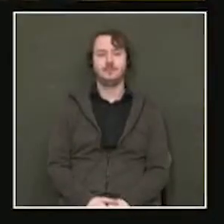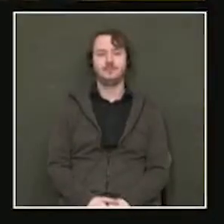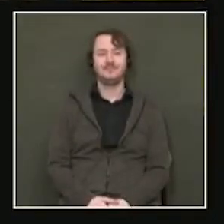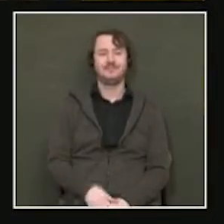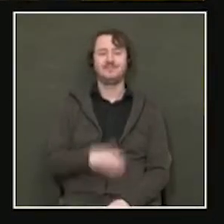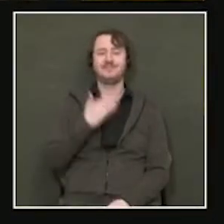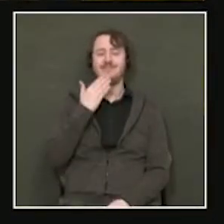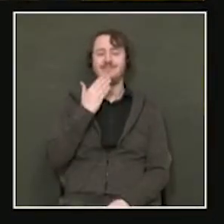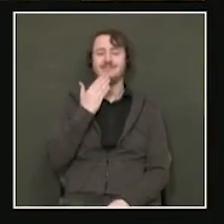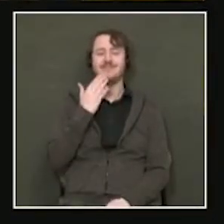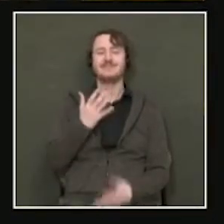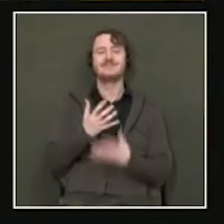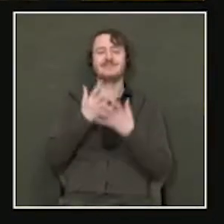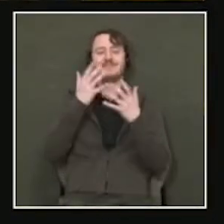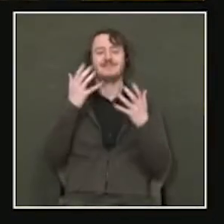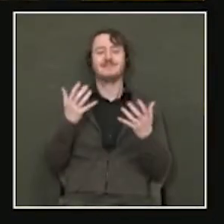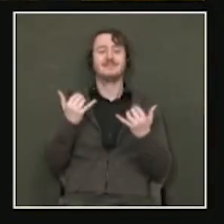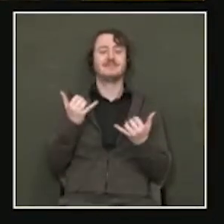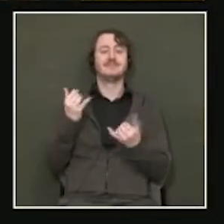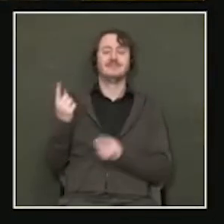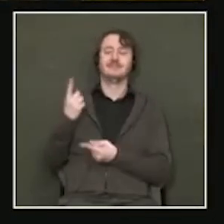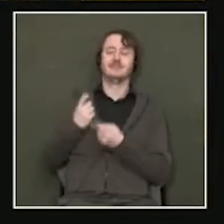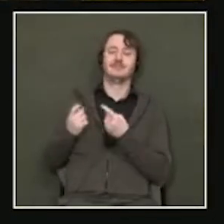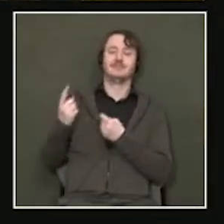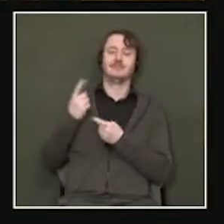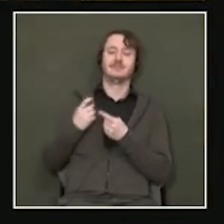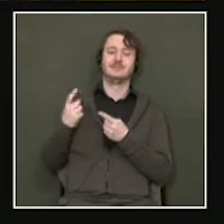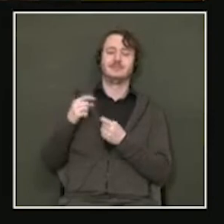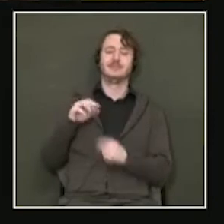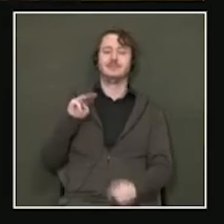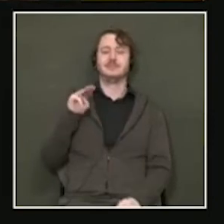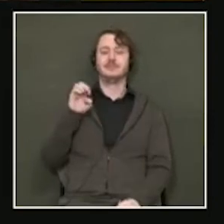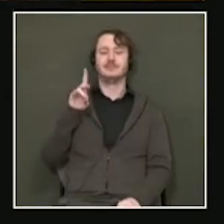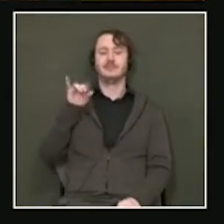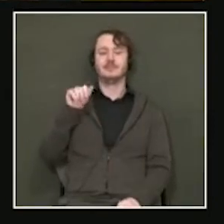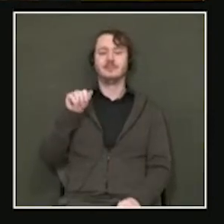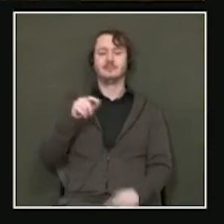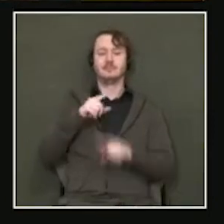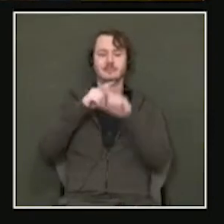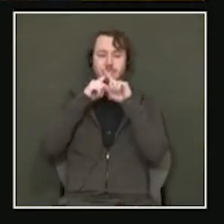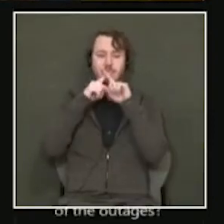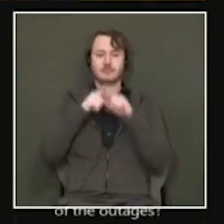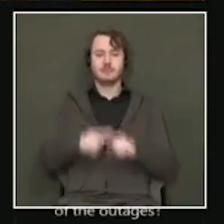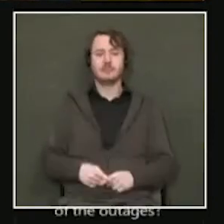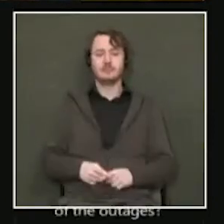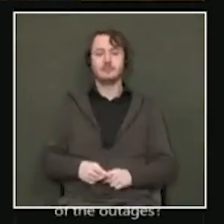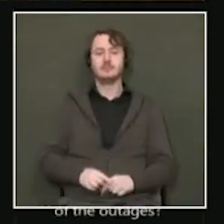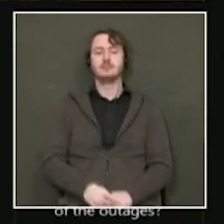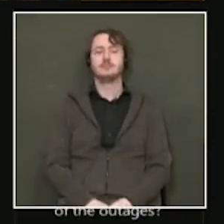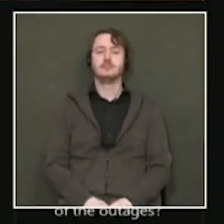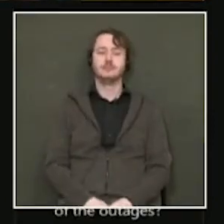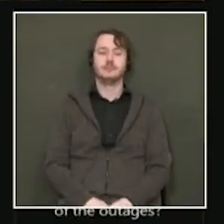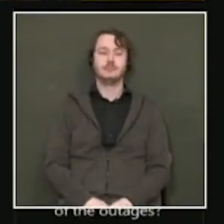Thank you all so much. At this time, we'll take questions from the media. You can unmute your mics or leave a question in the chat.